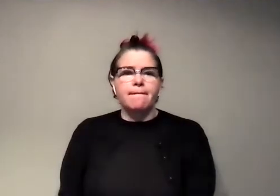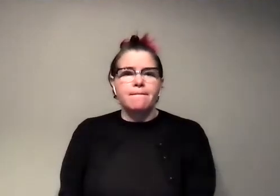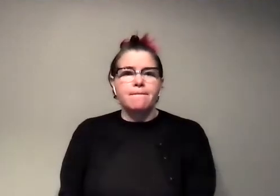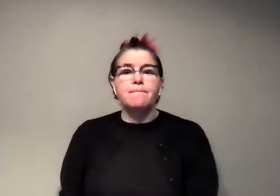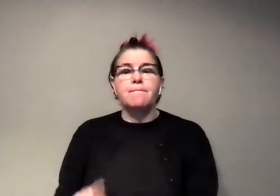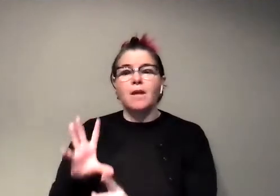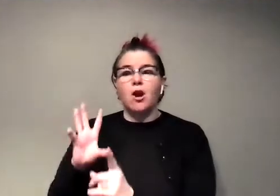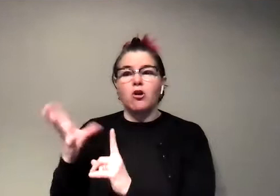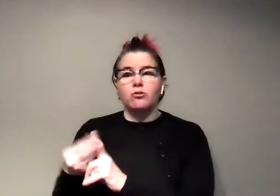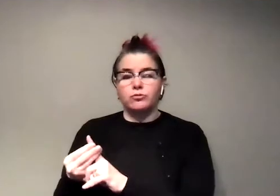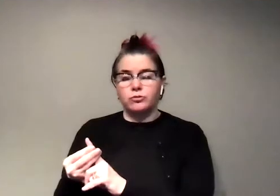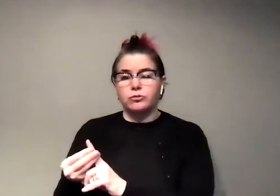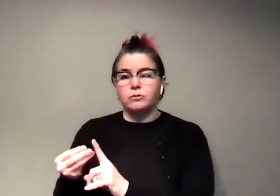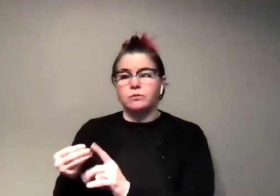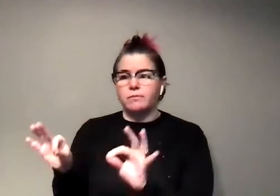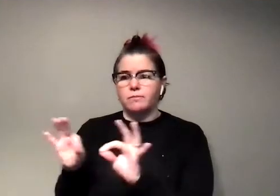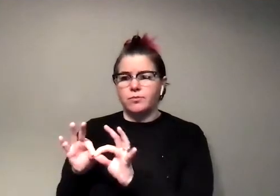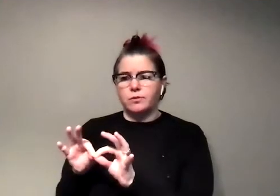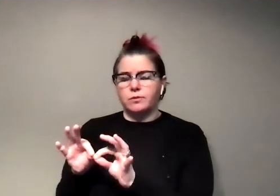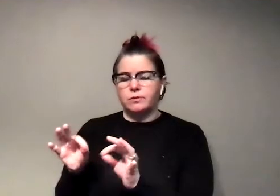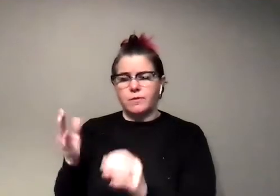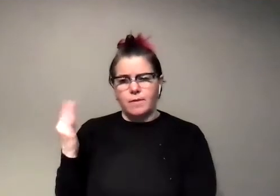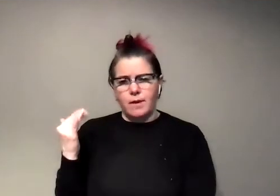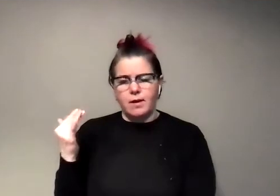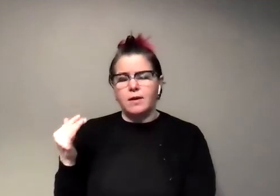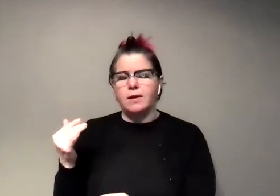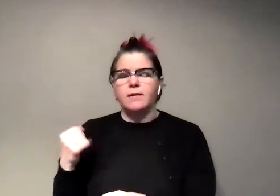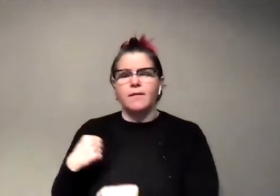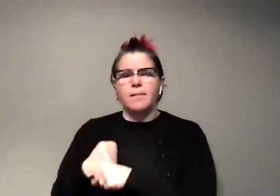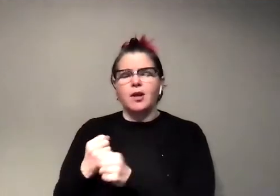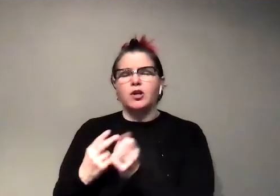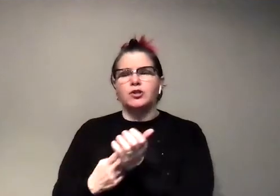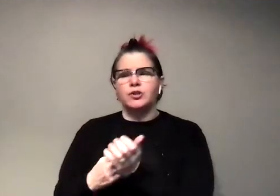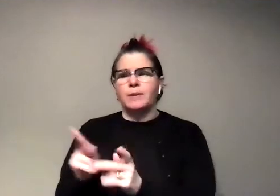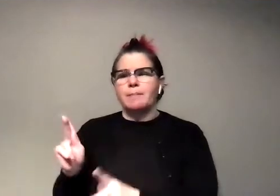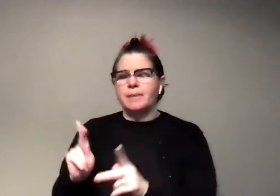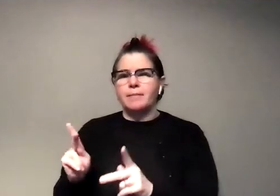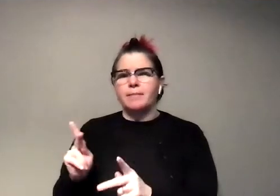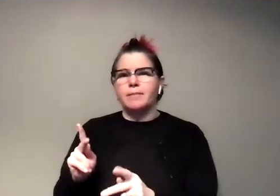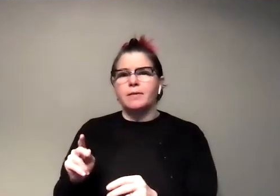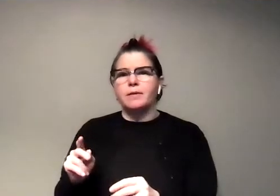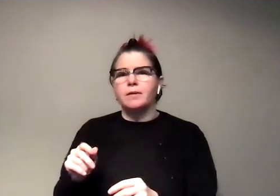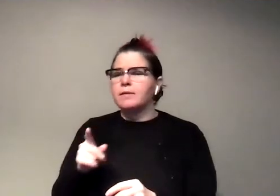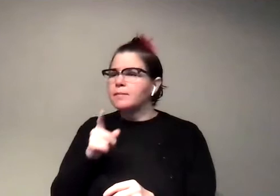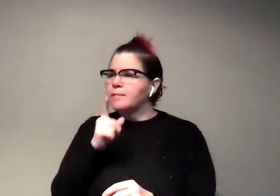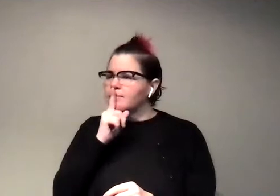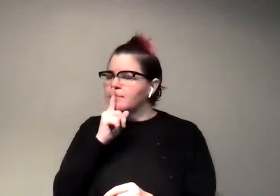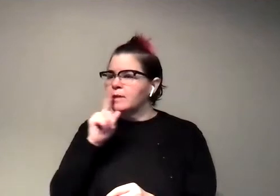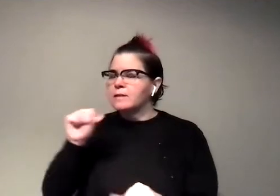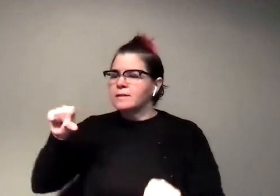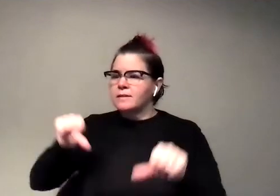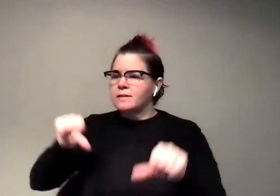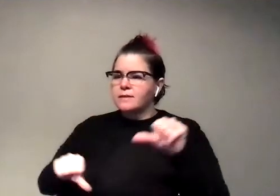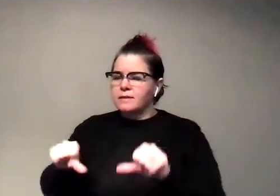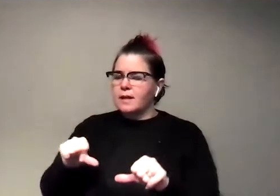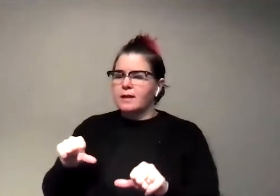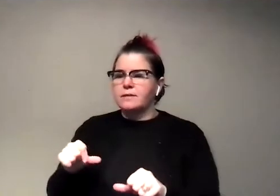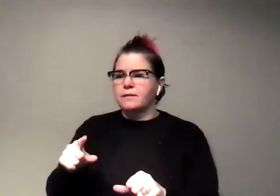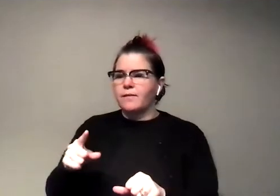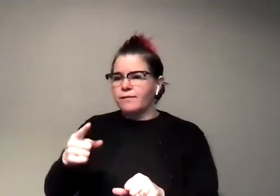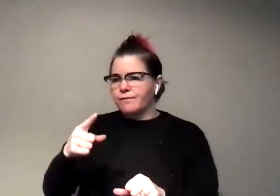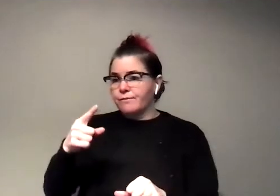is also important to make sure that people don't think science is just, you know, from dead